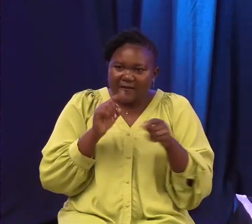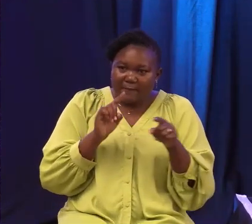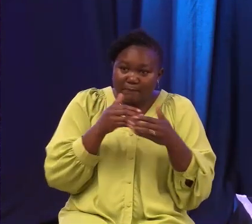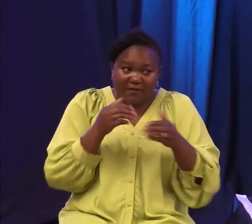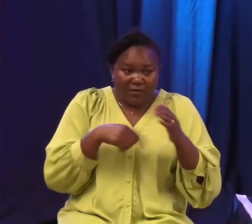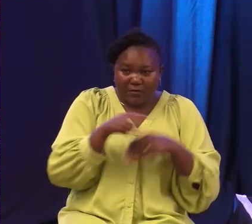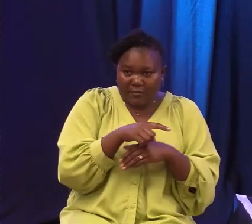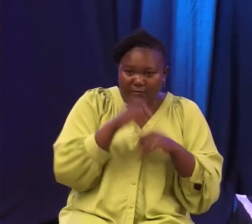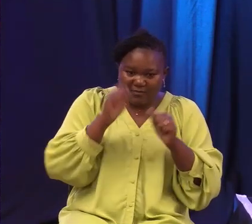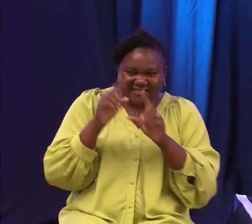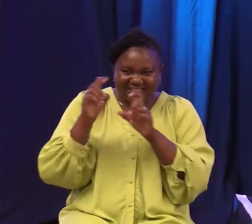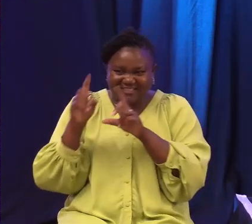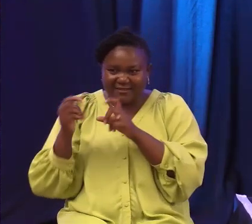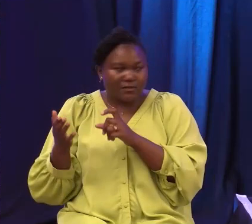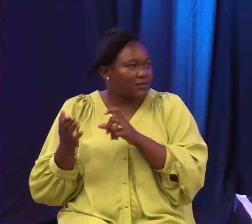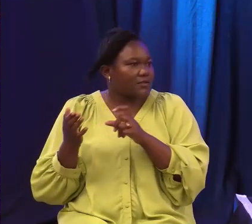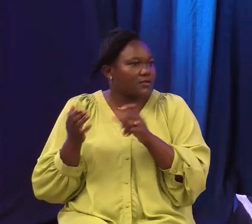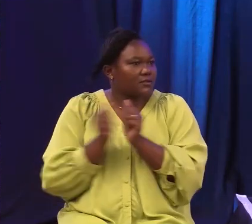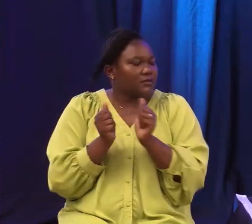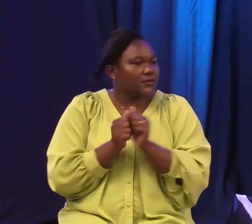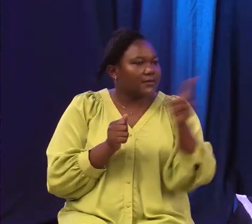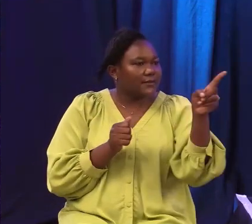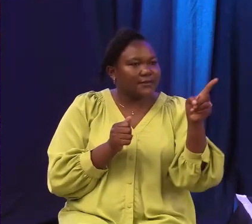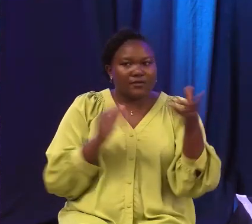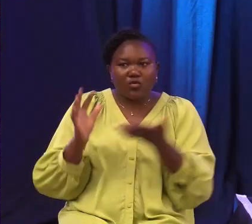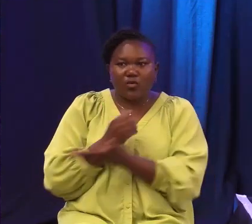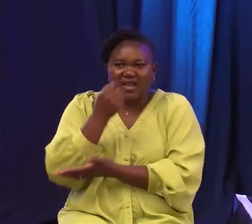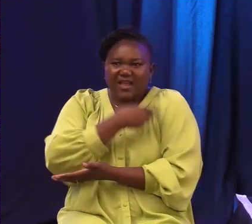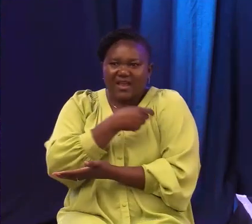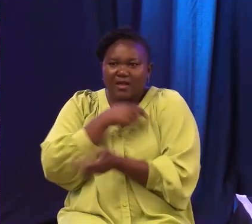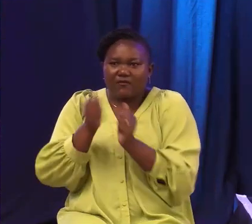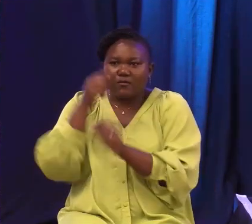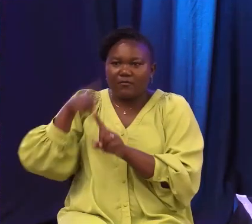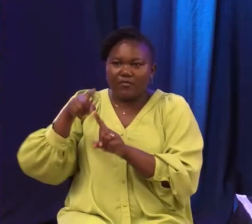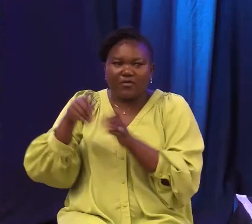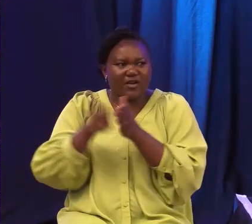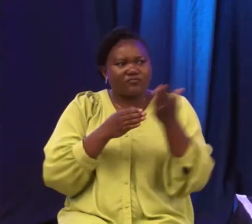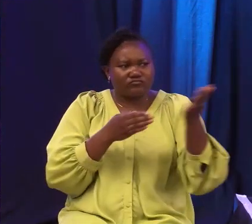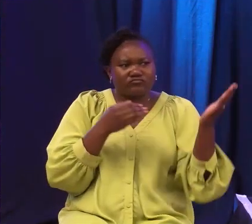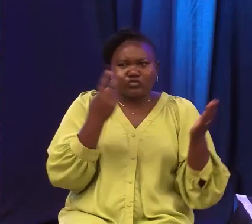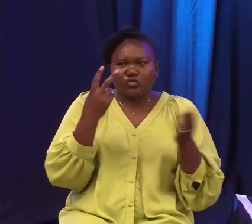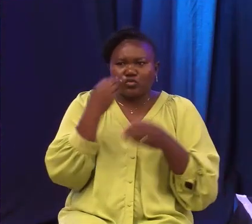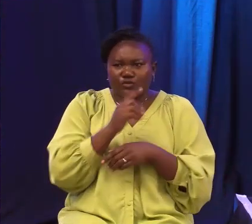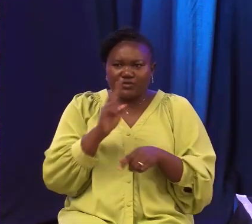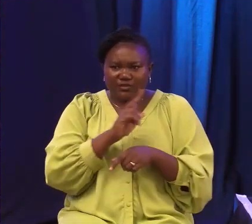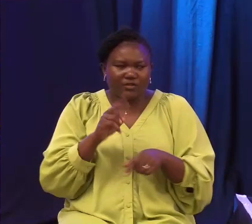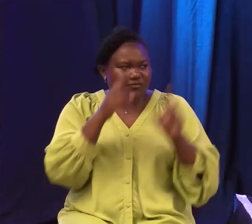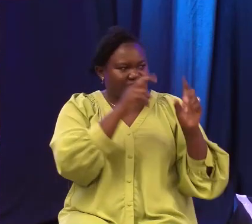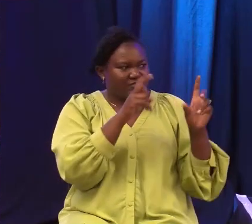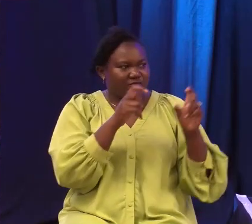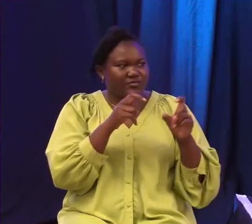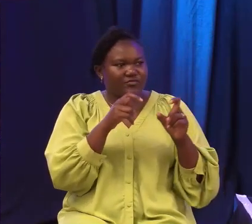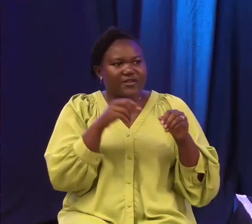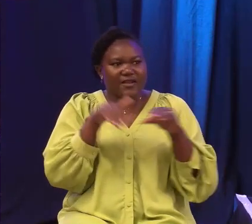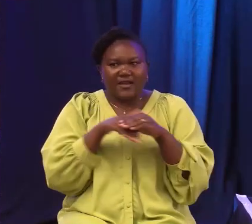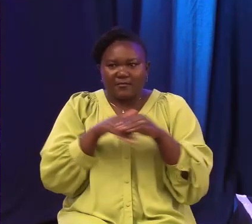If it's Helia, right? Helia can just come with the teacher, so we just have some photo ops, and then the members